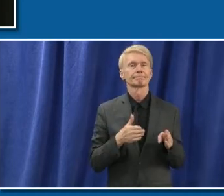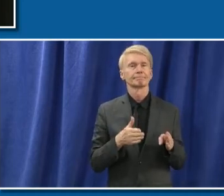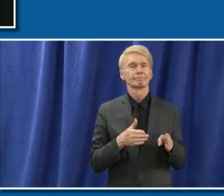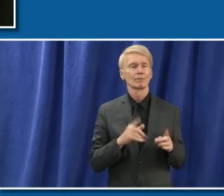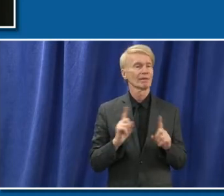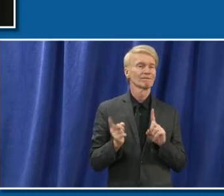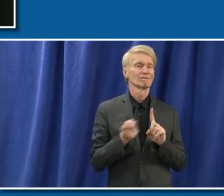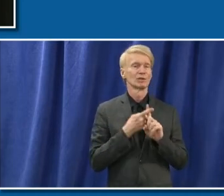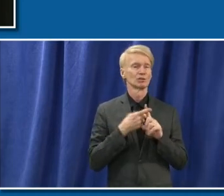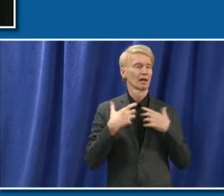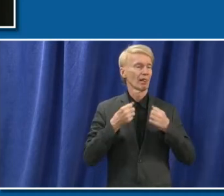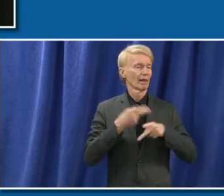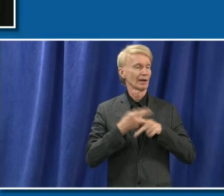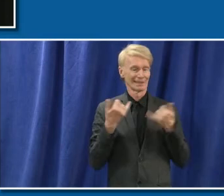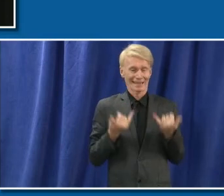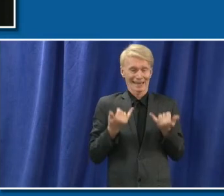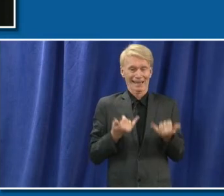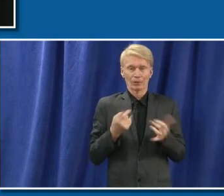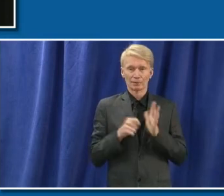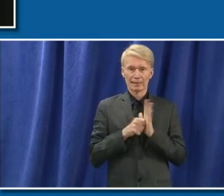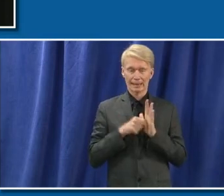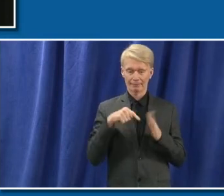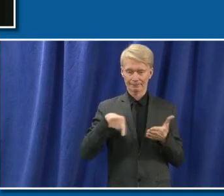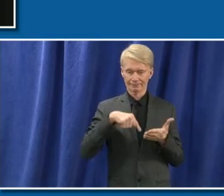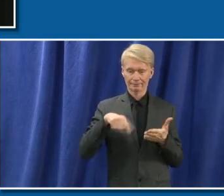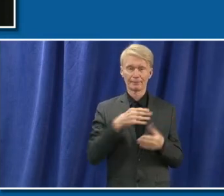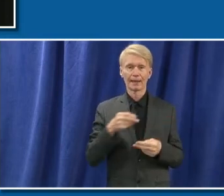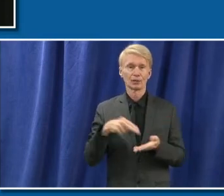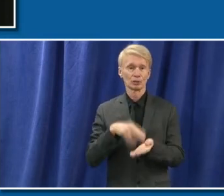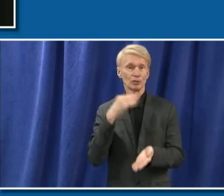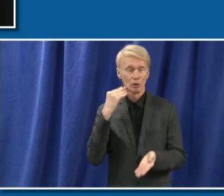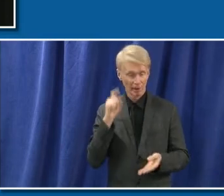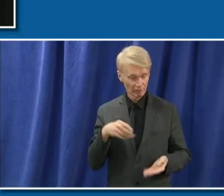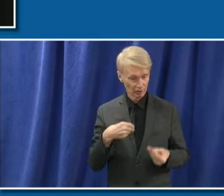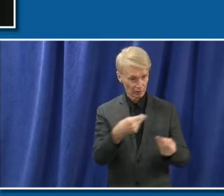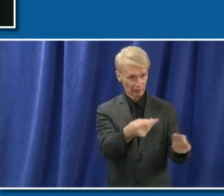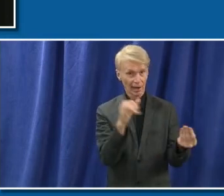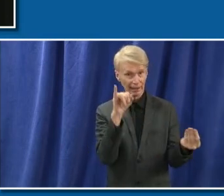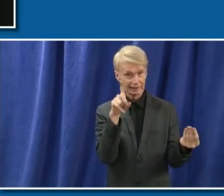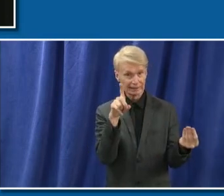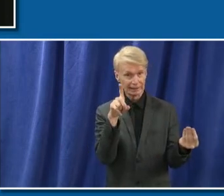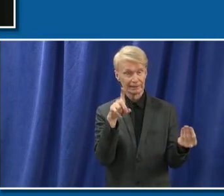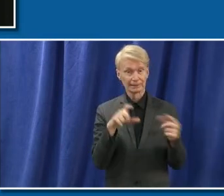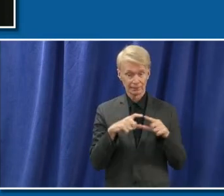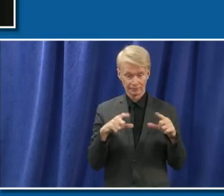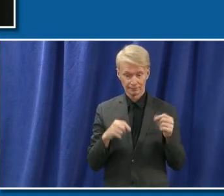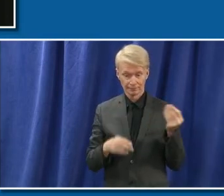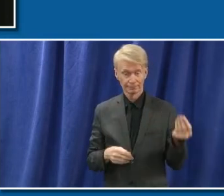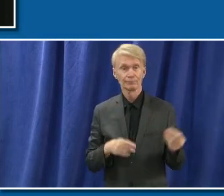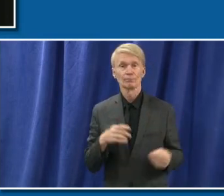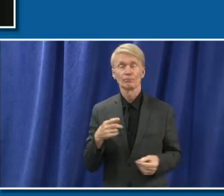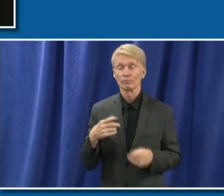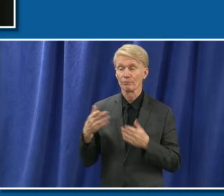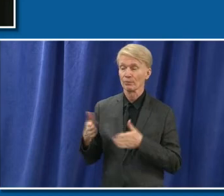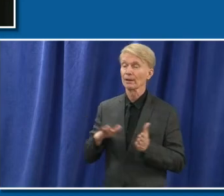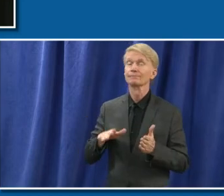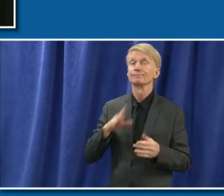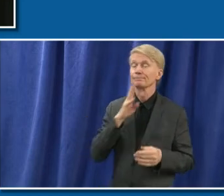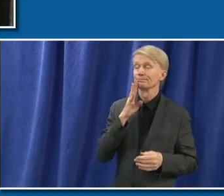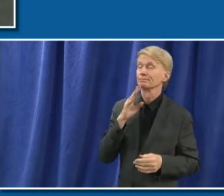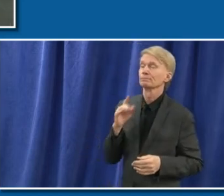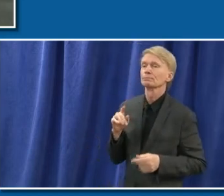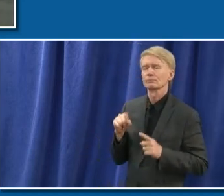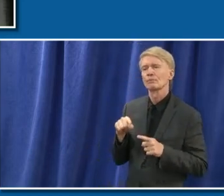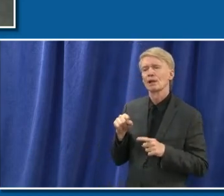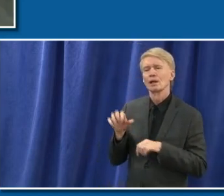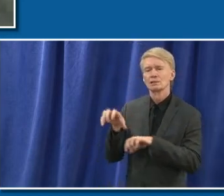first phase for healthcare workers and long-term care facilities, be required to show ID of any kind? Do you want to start with that? Yeah. Because